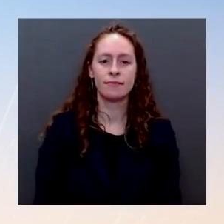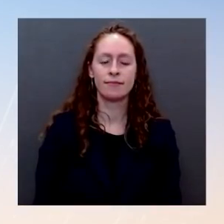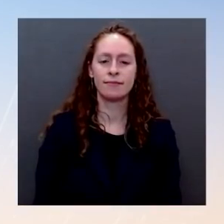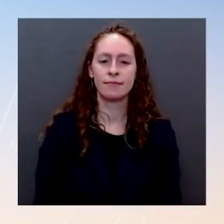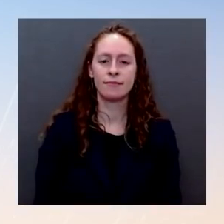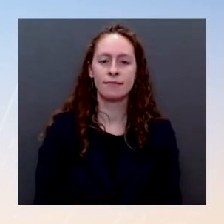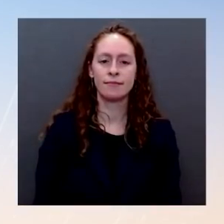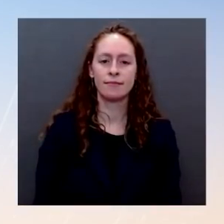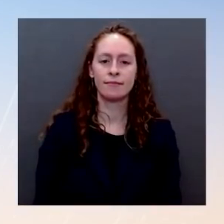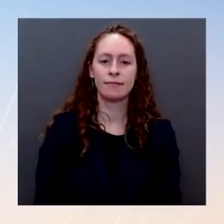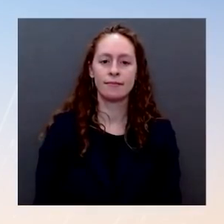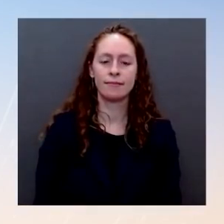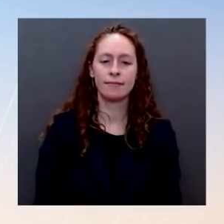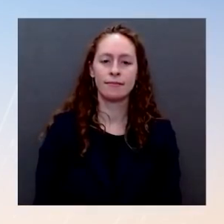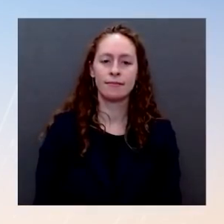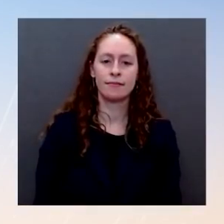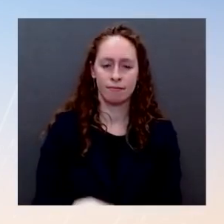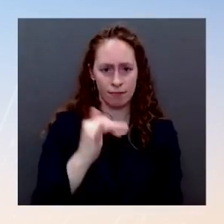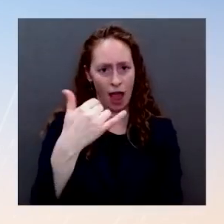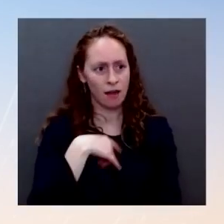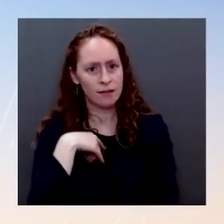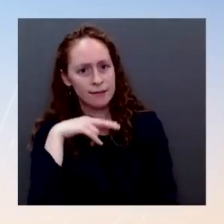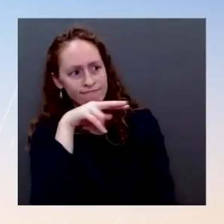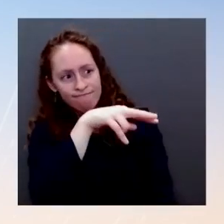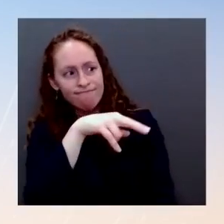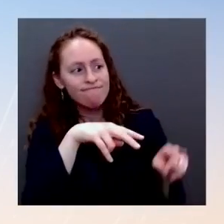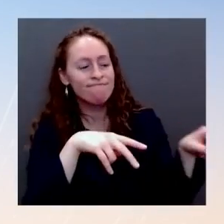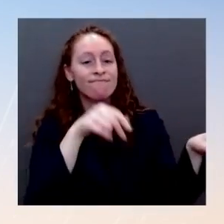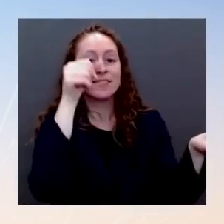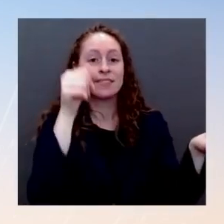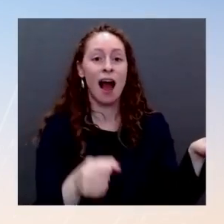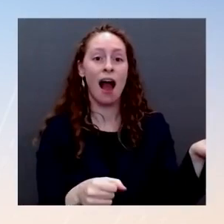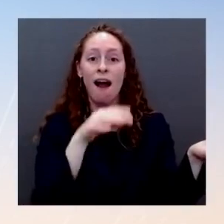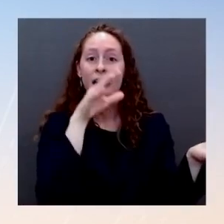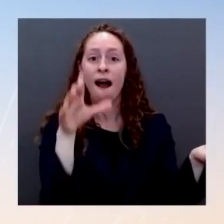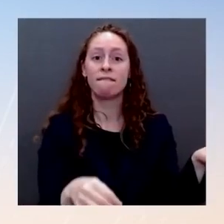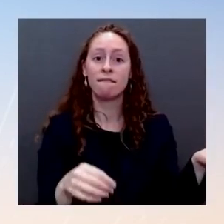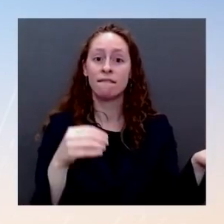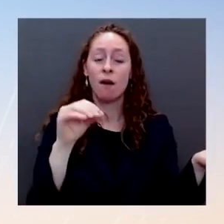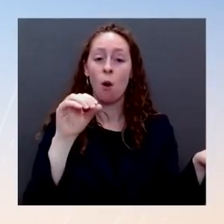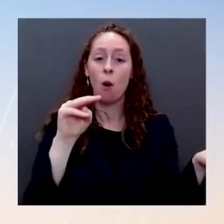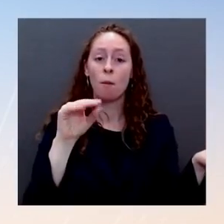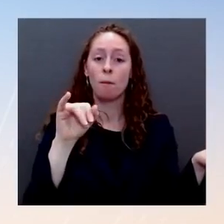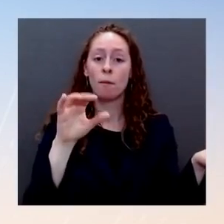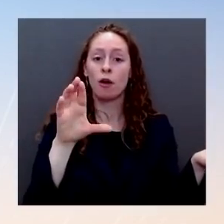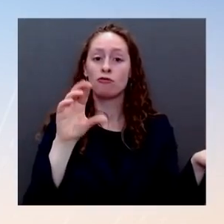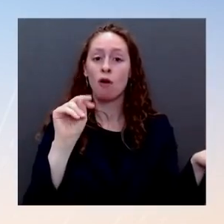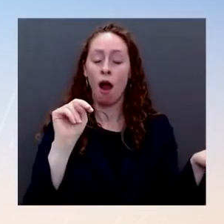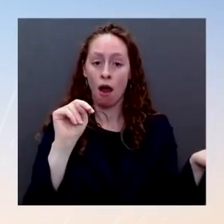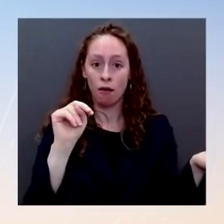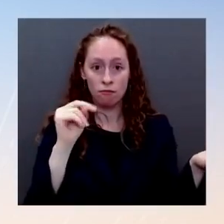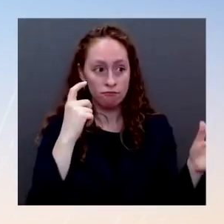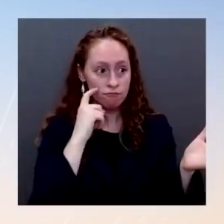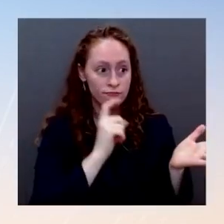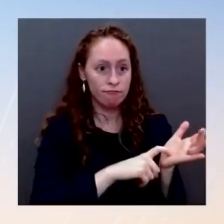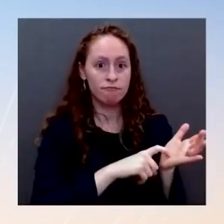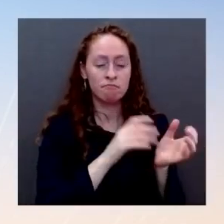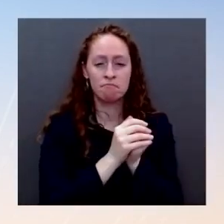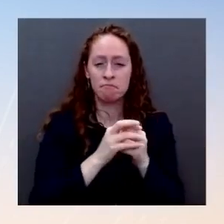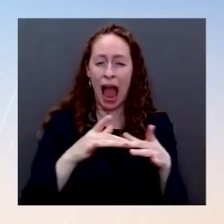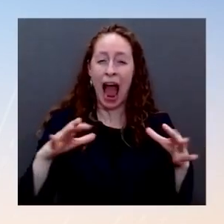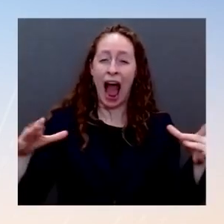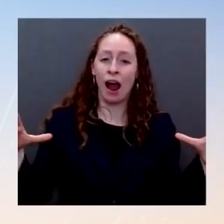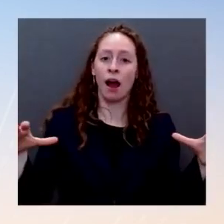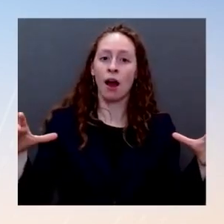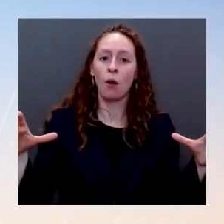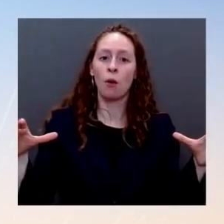the month. Is there some concern that these tests are being provided too late when the worst is already behind us? Well, I would say first that